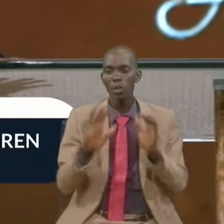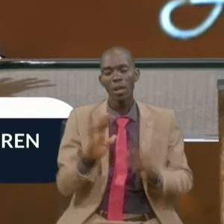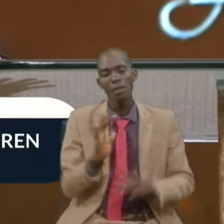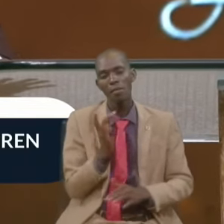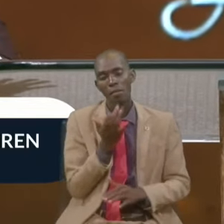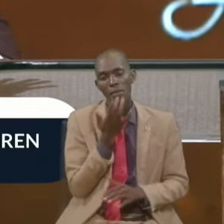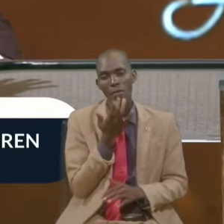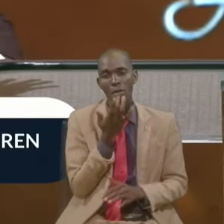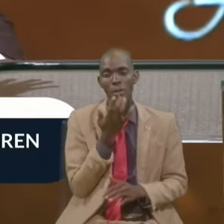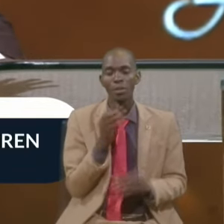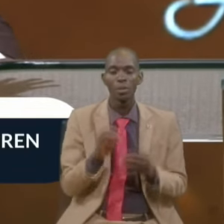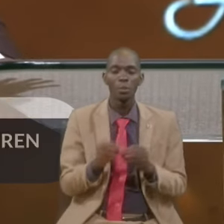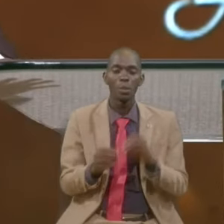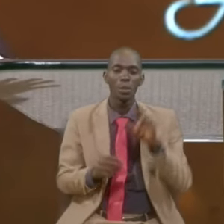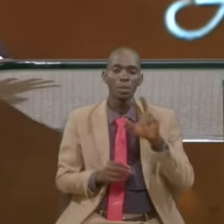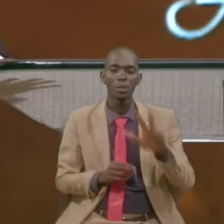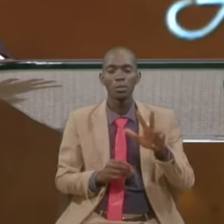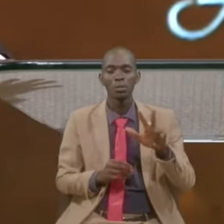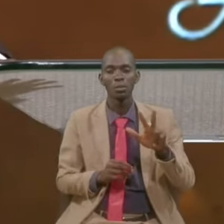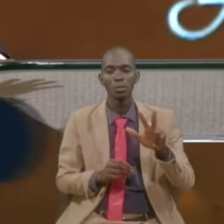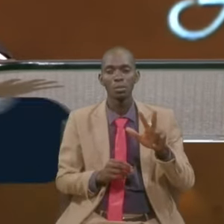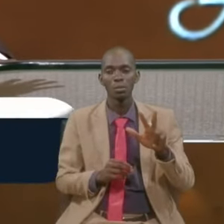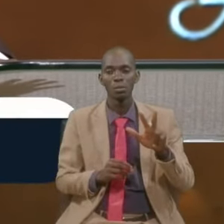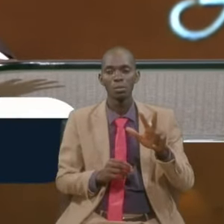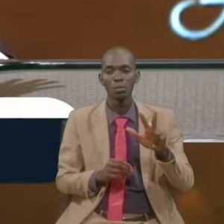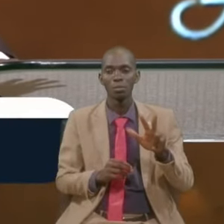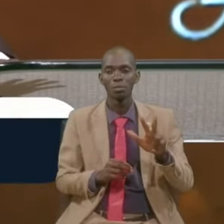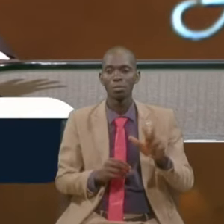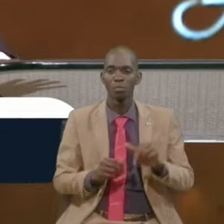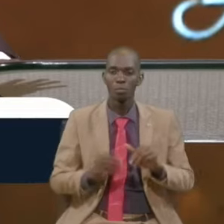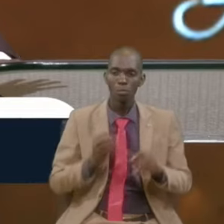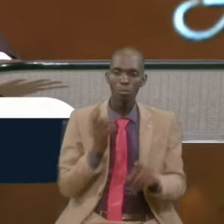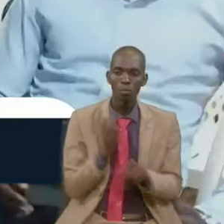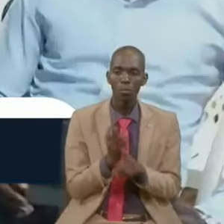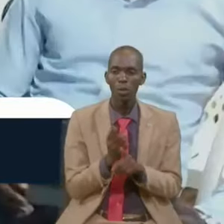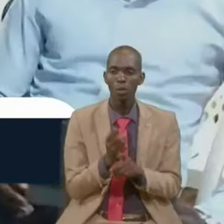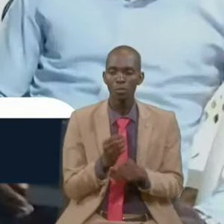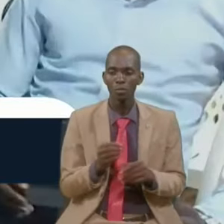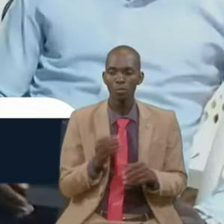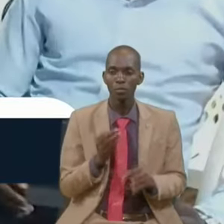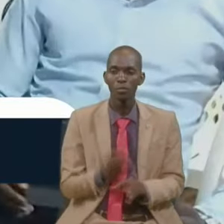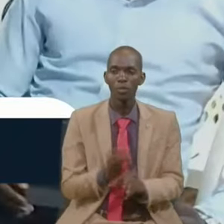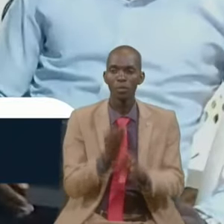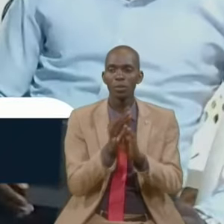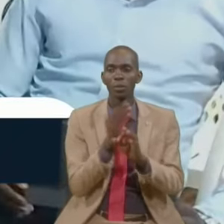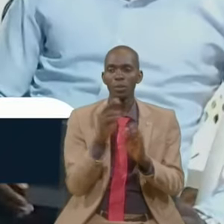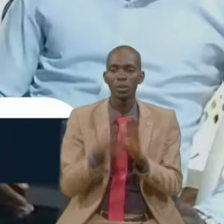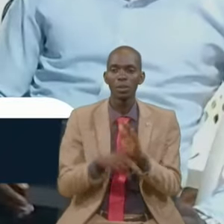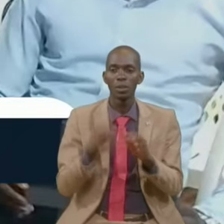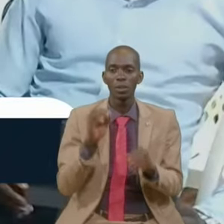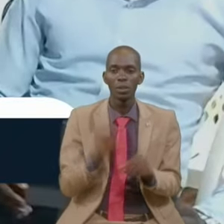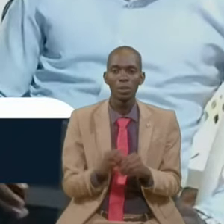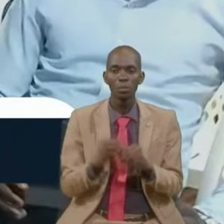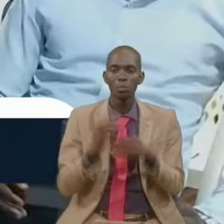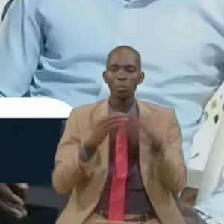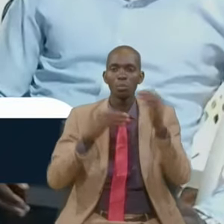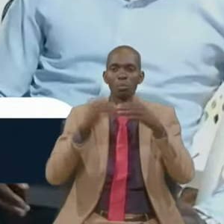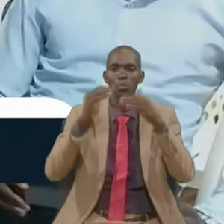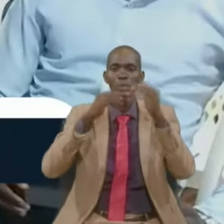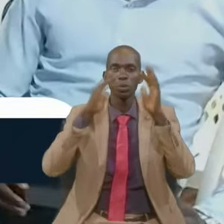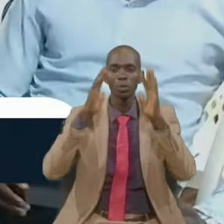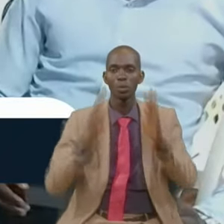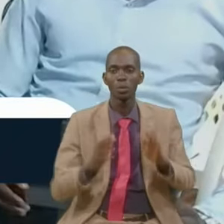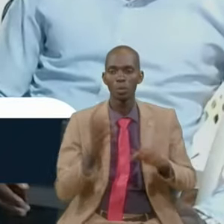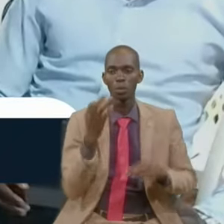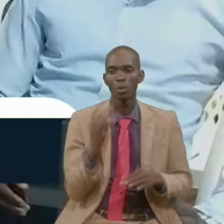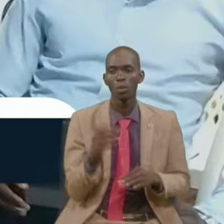favoritism. Number three is forthright faithfulness in builders of